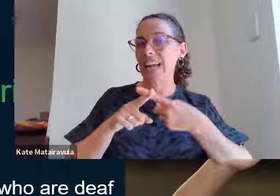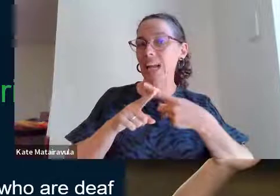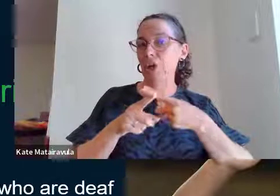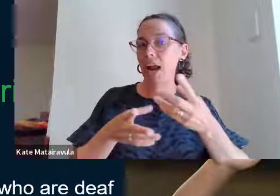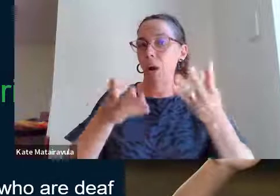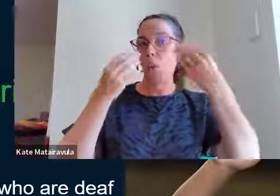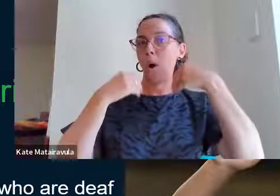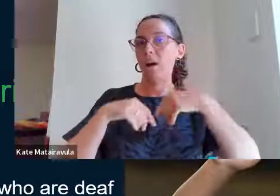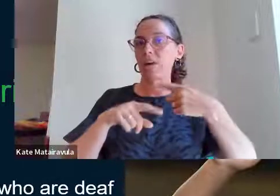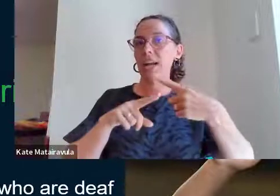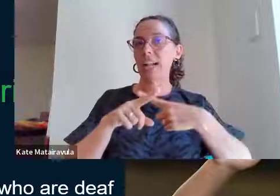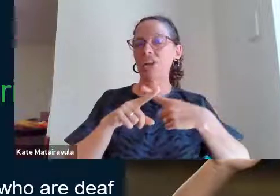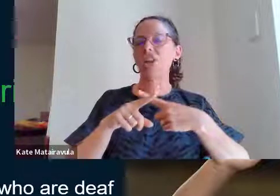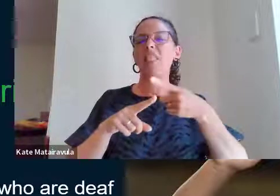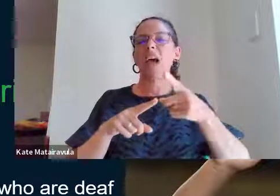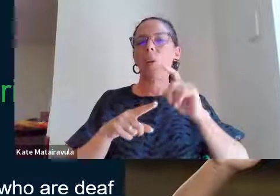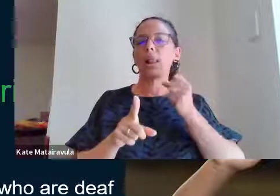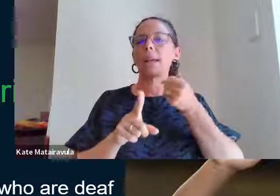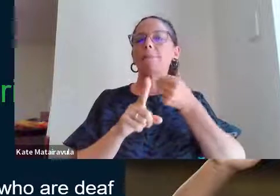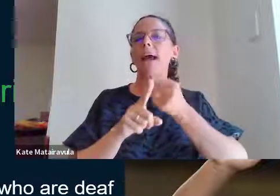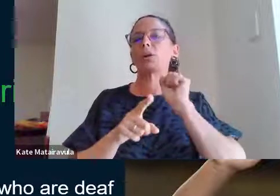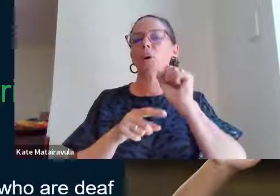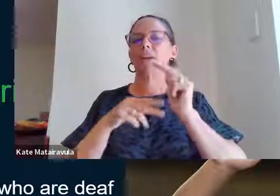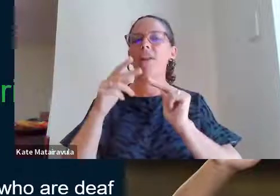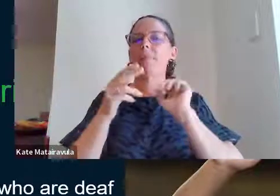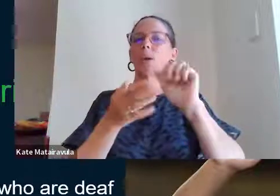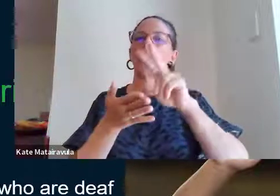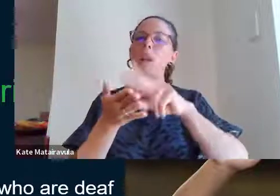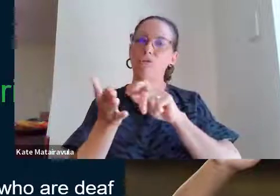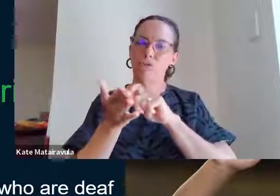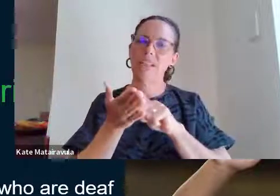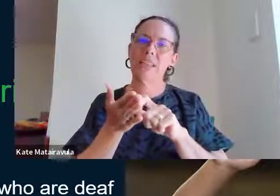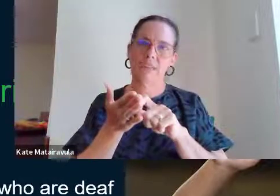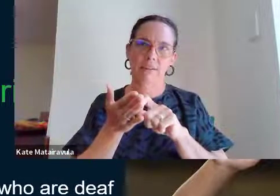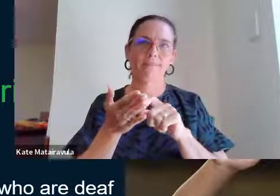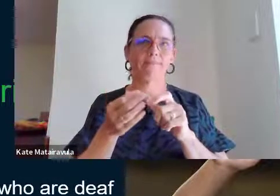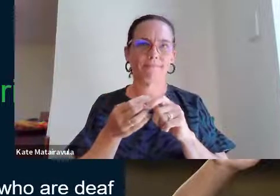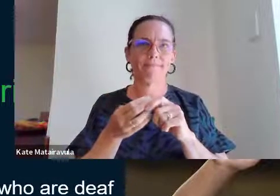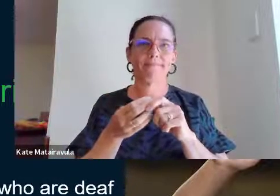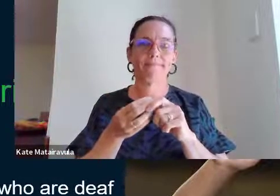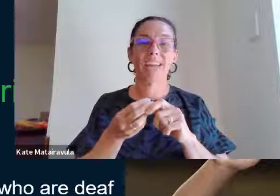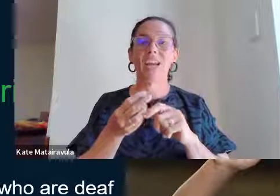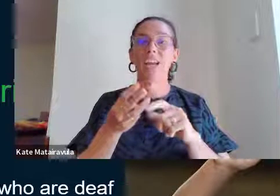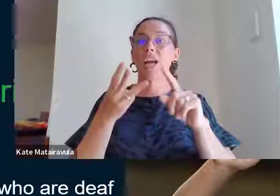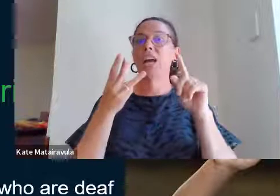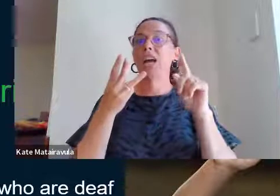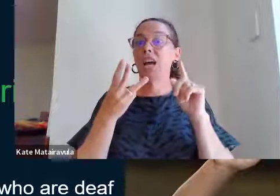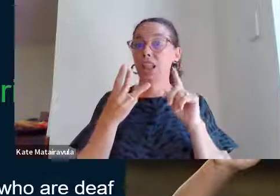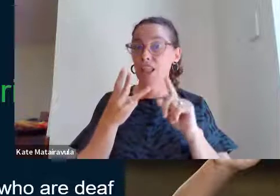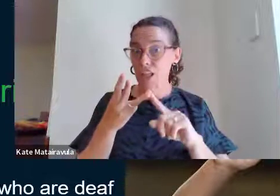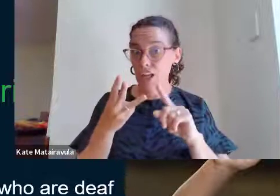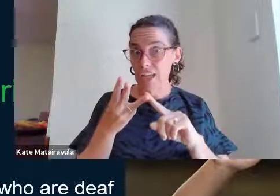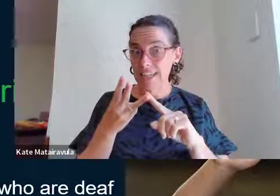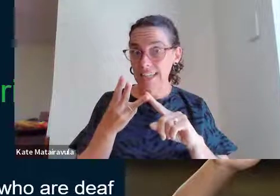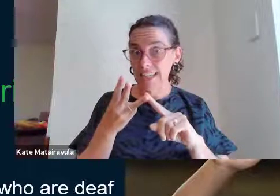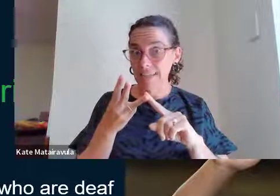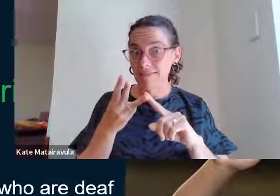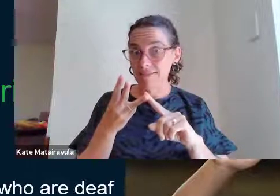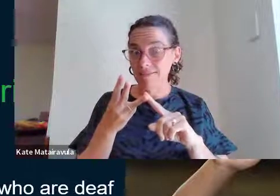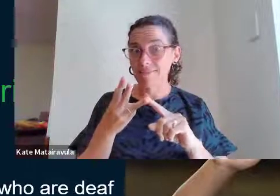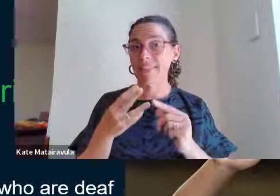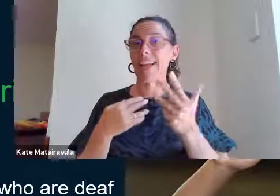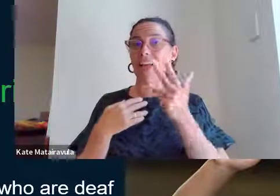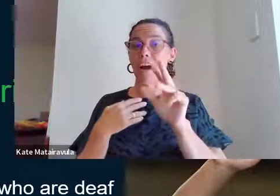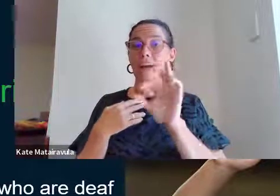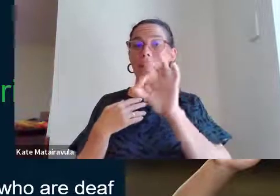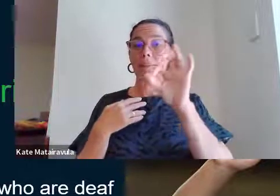or you have difficulty hearing English and actually acquiring English, then that will in fact impact on your development of literacy